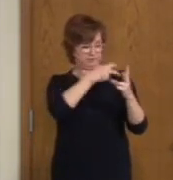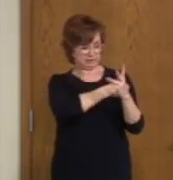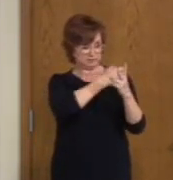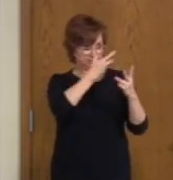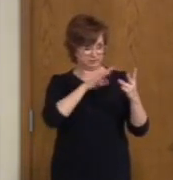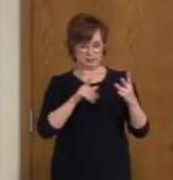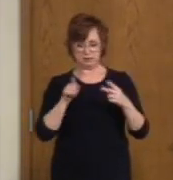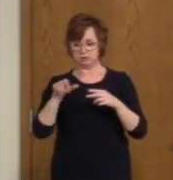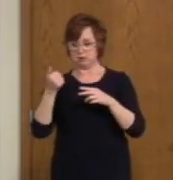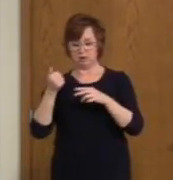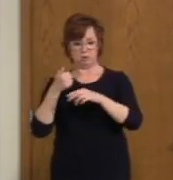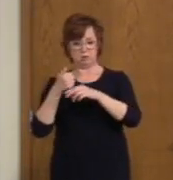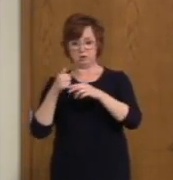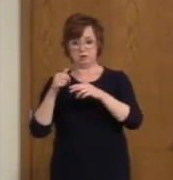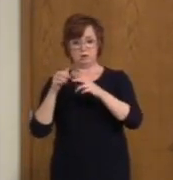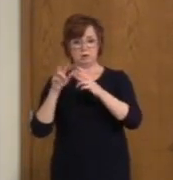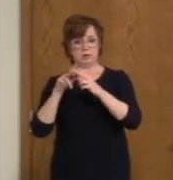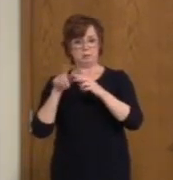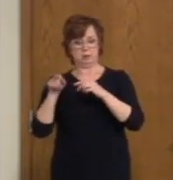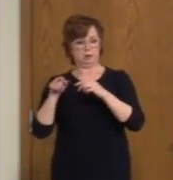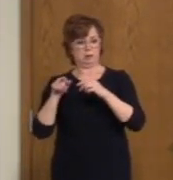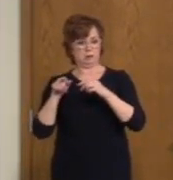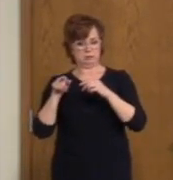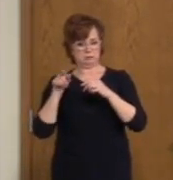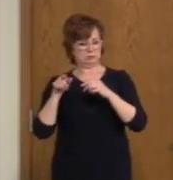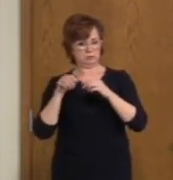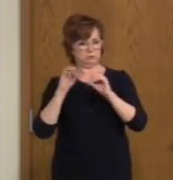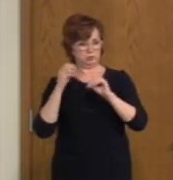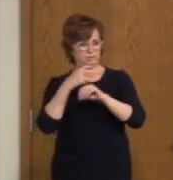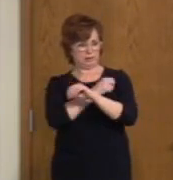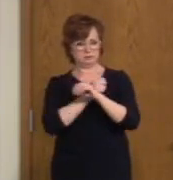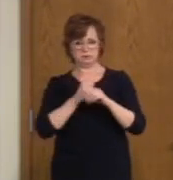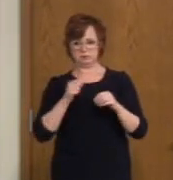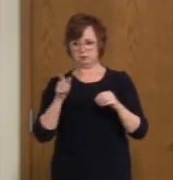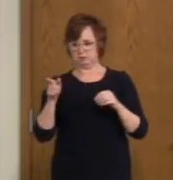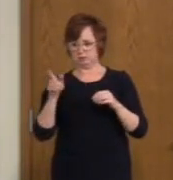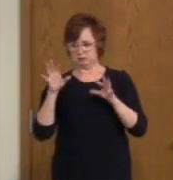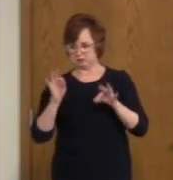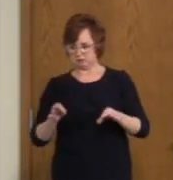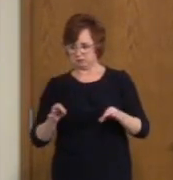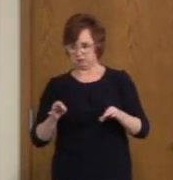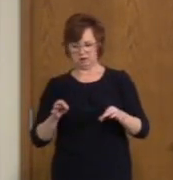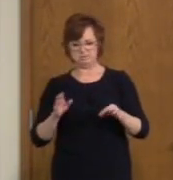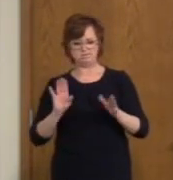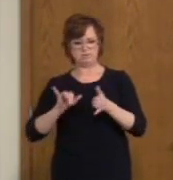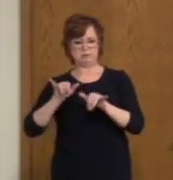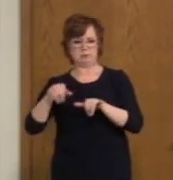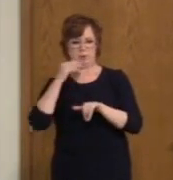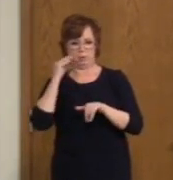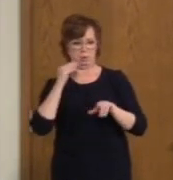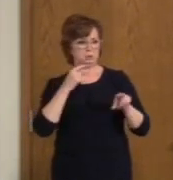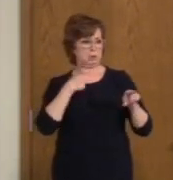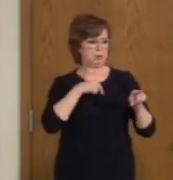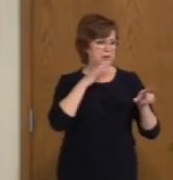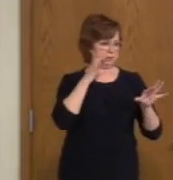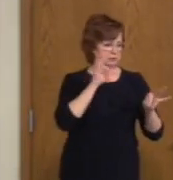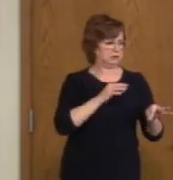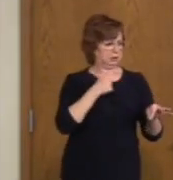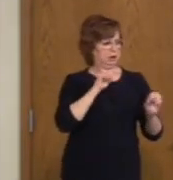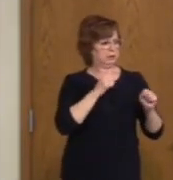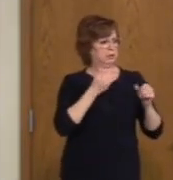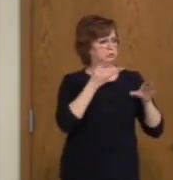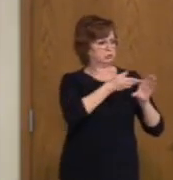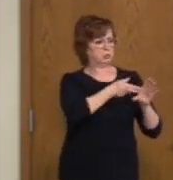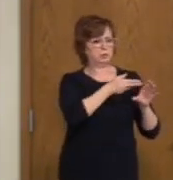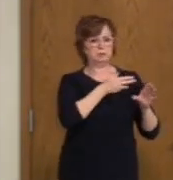they are going to celebrate the holiday weekend, depending on whether or not you have had access to a vaccine at this point or not, for